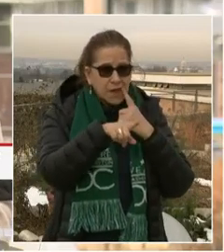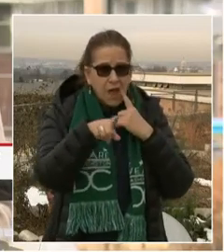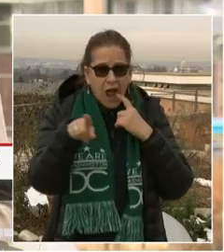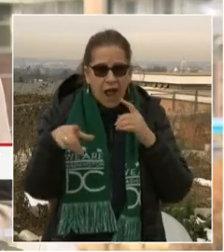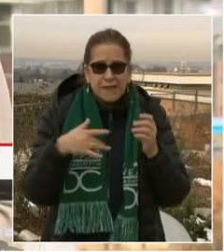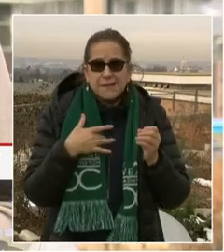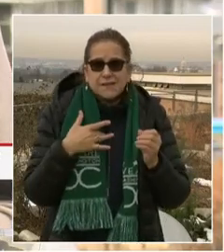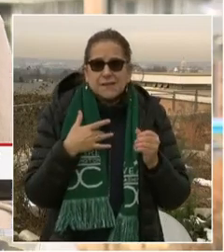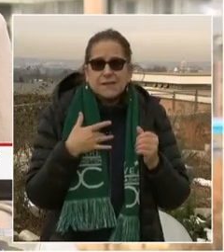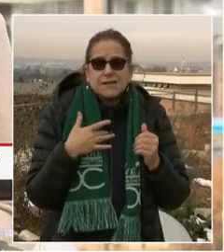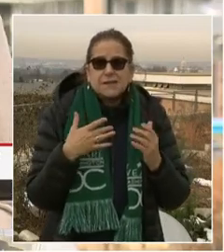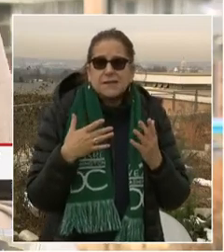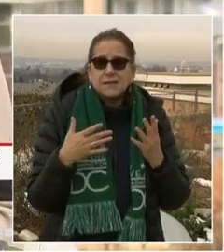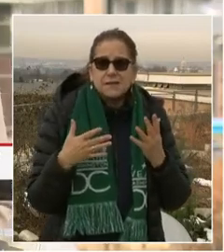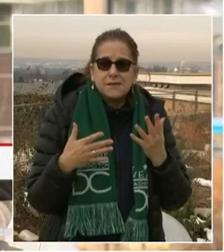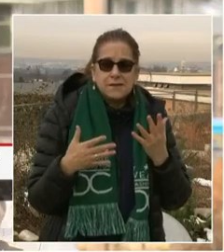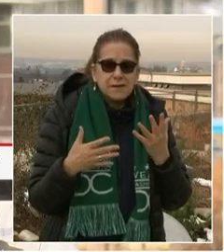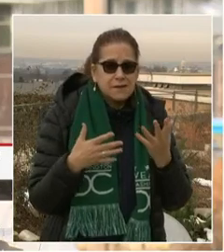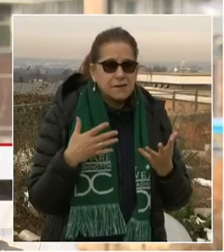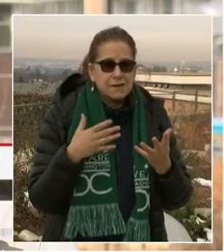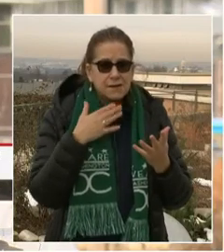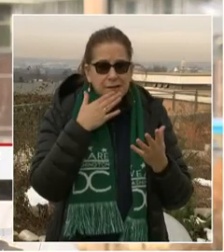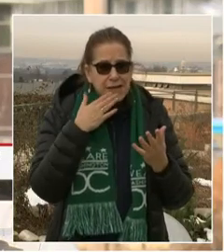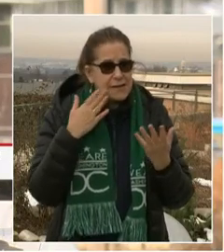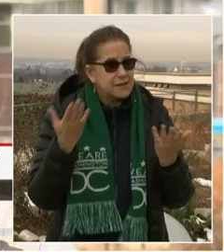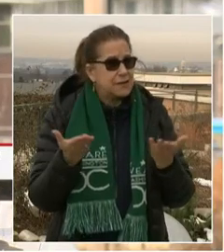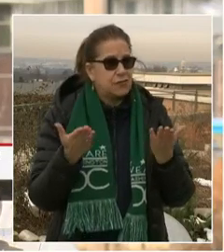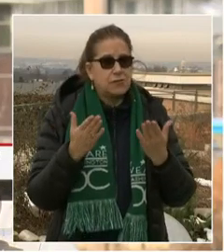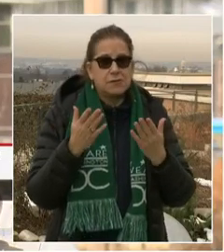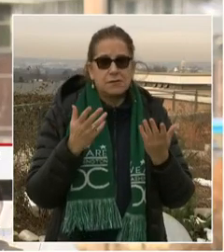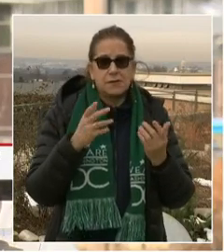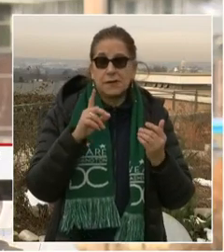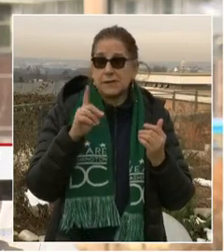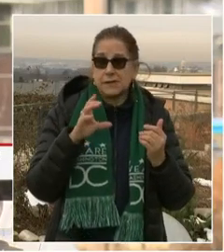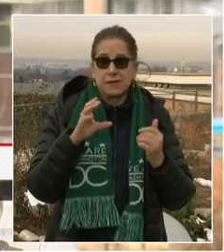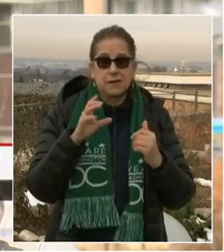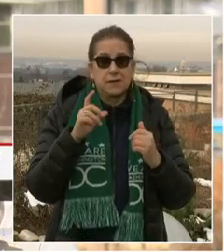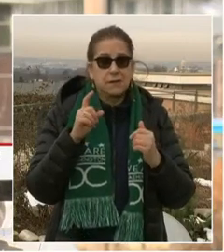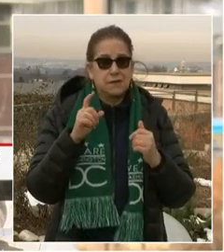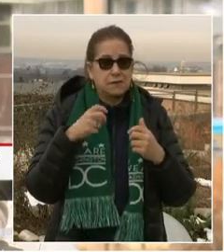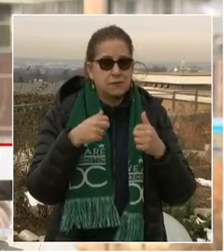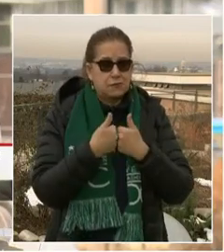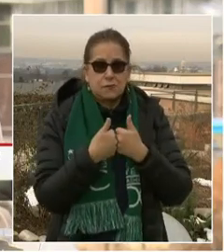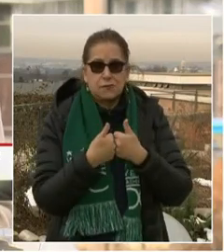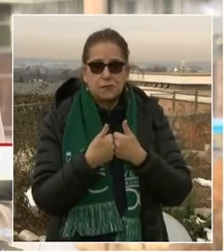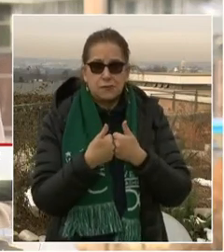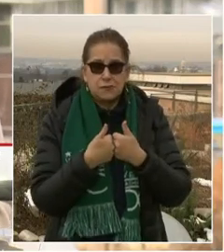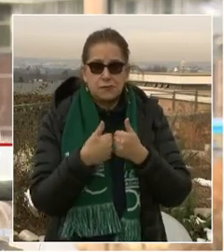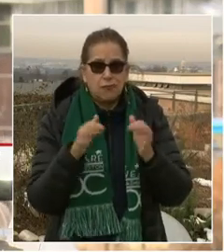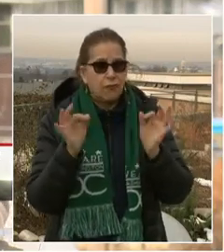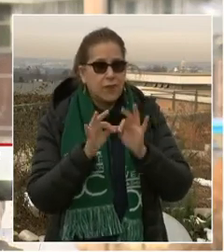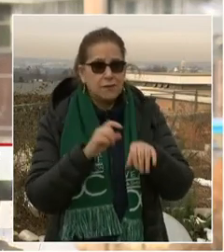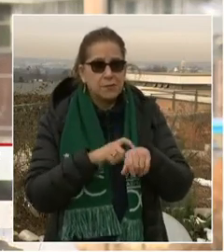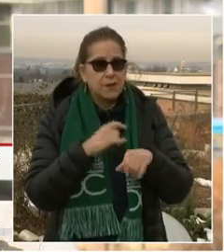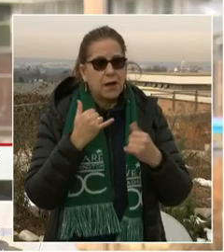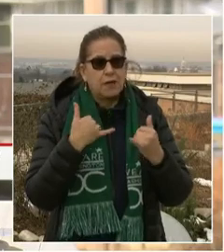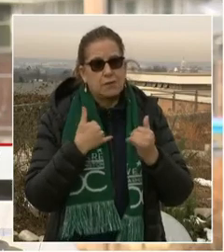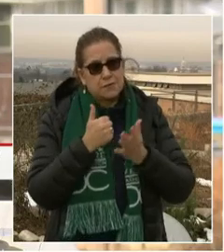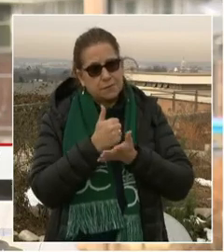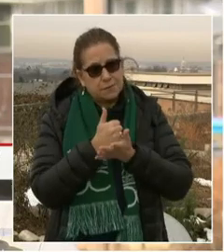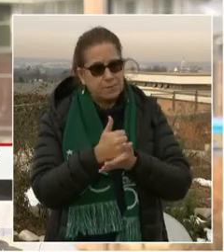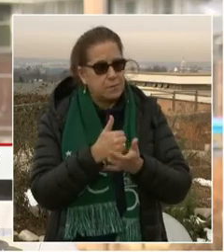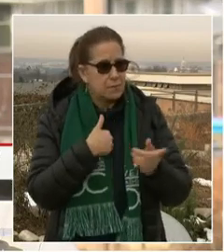too in the district. And as we feel it, I'm grateful that the Mayor's Office on Women's Policy and Initiatives and our